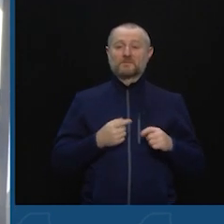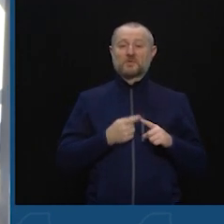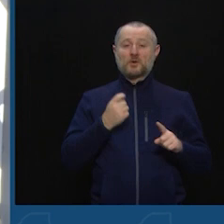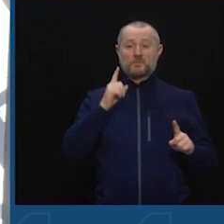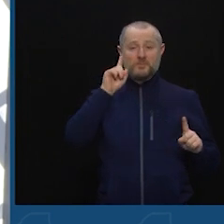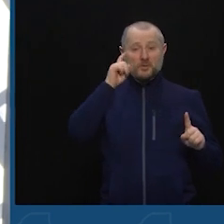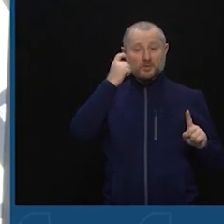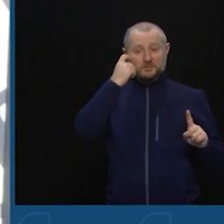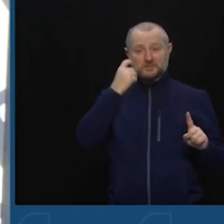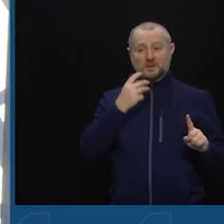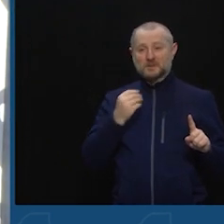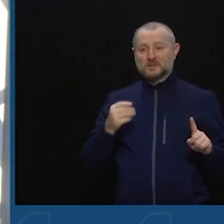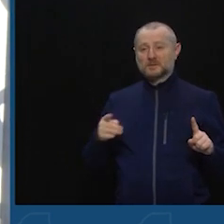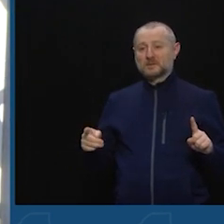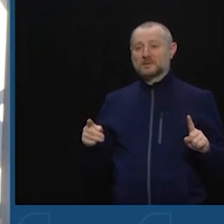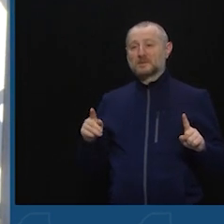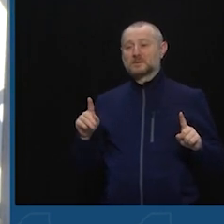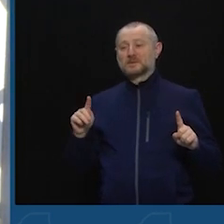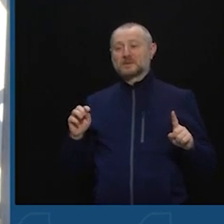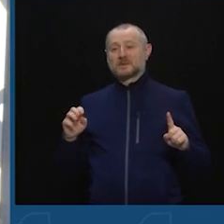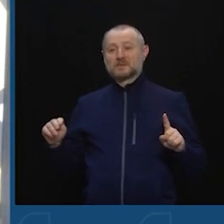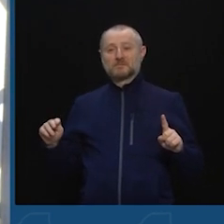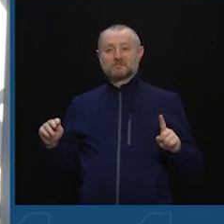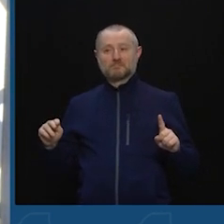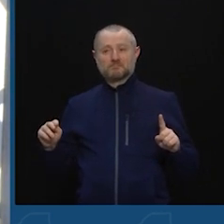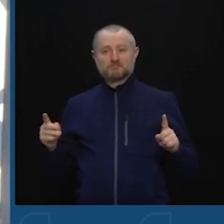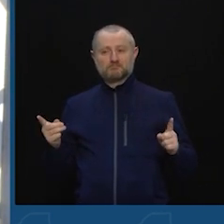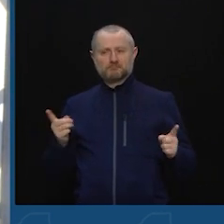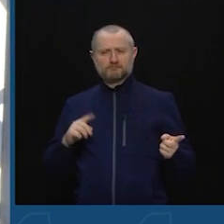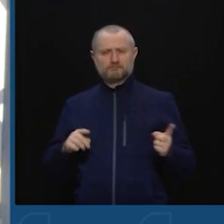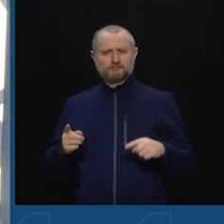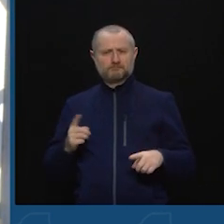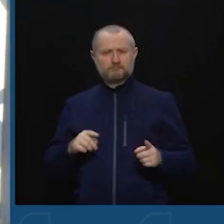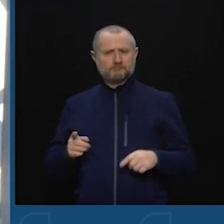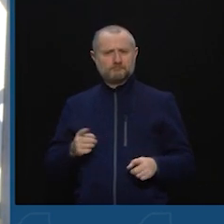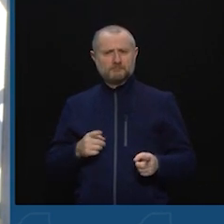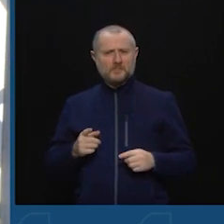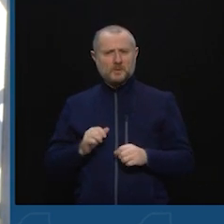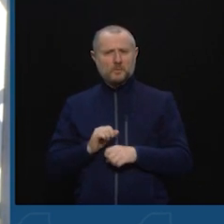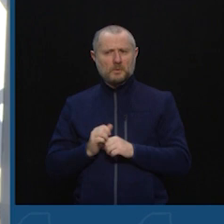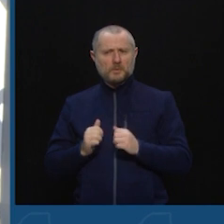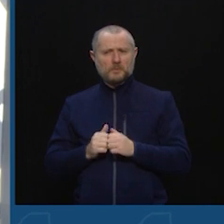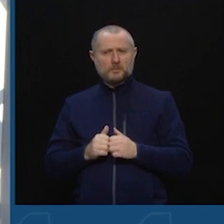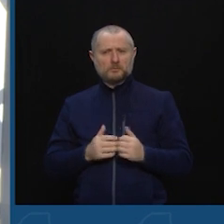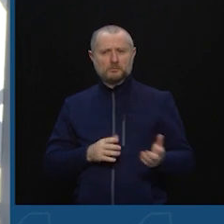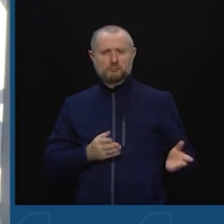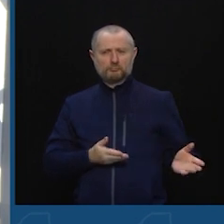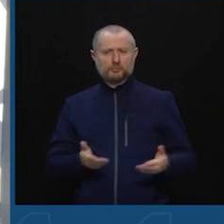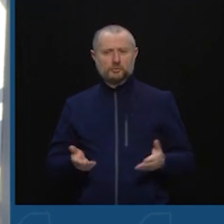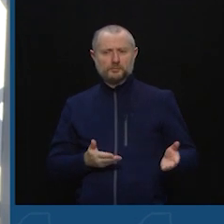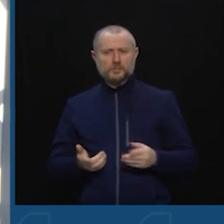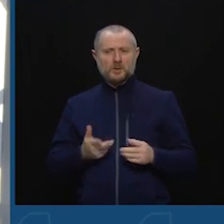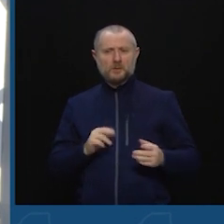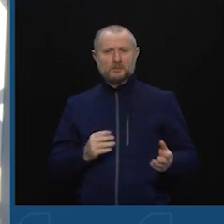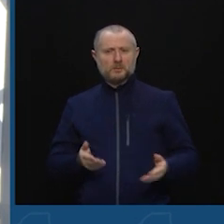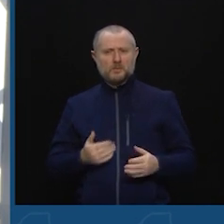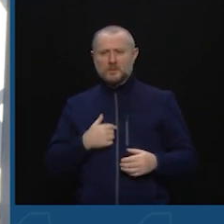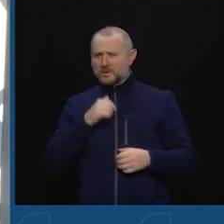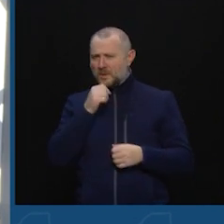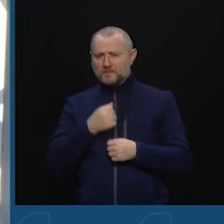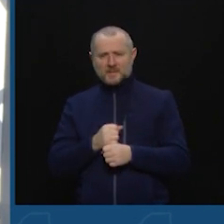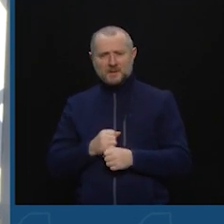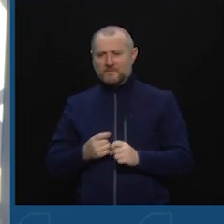and Tennessee, bringing those guns into our communities. We don't manufacture guns, automatic